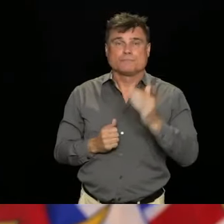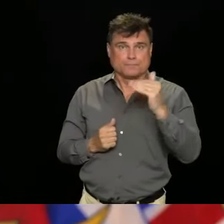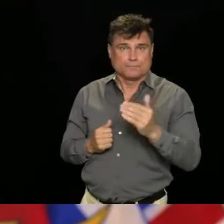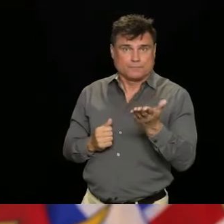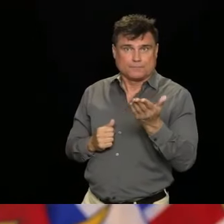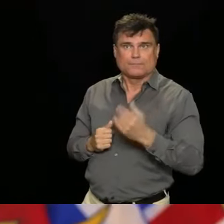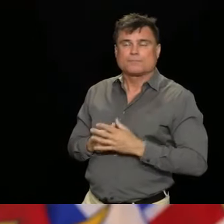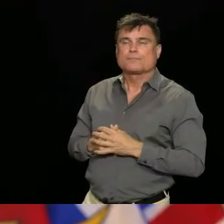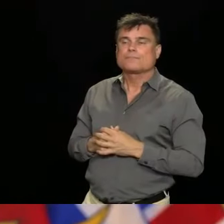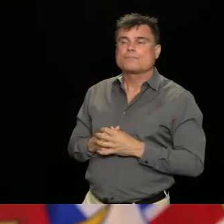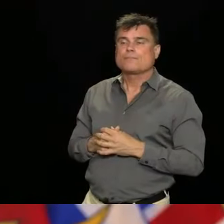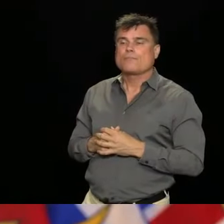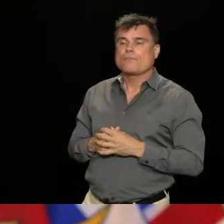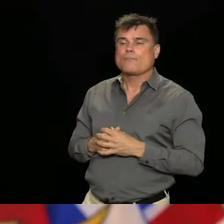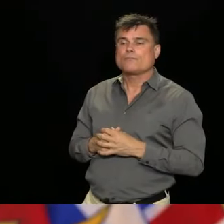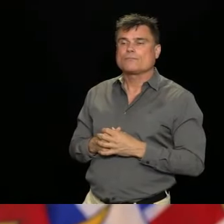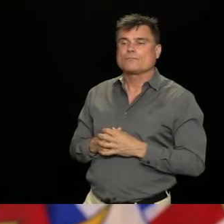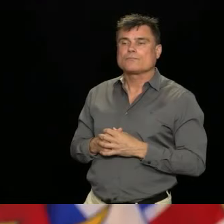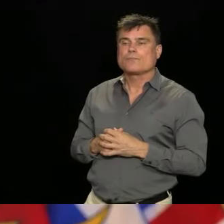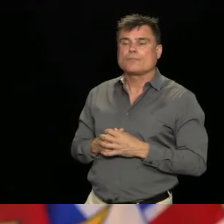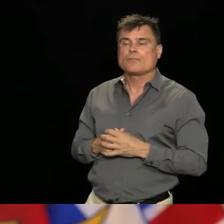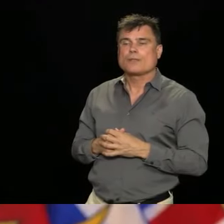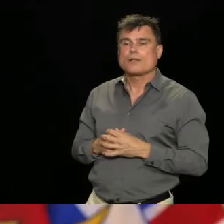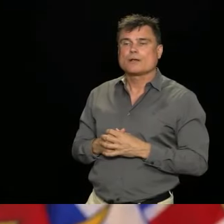Next question is from Carla Wilson, Times columnist.